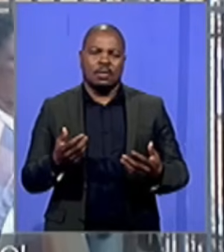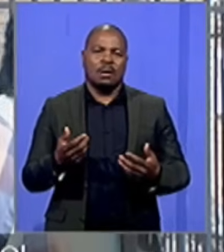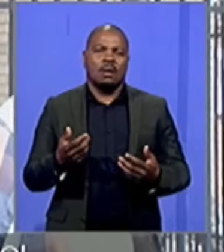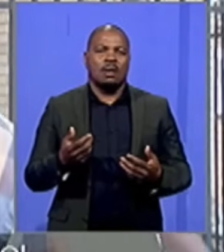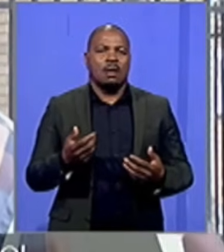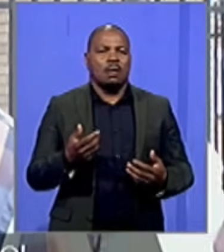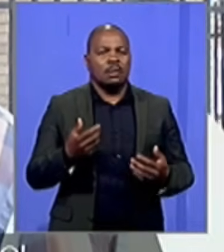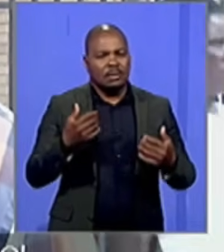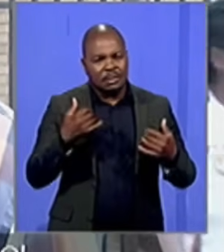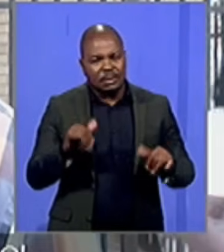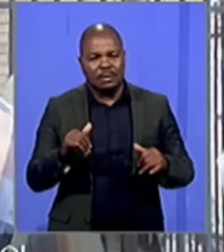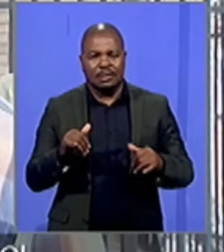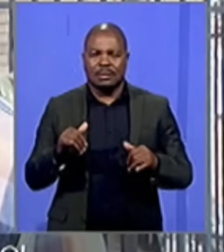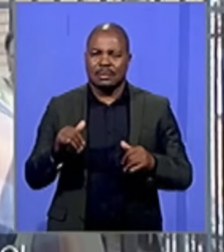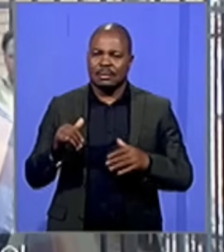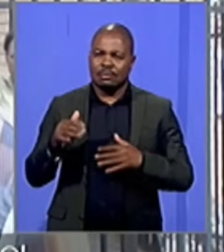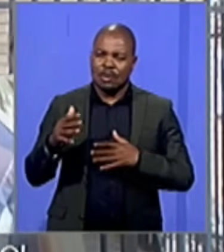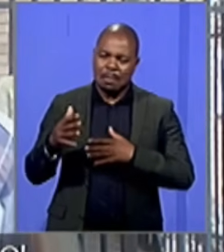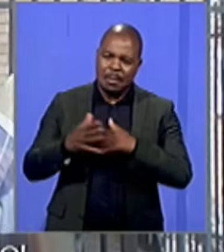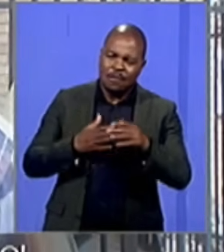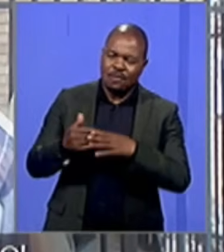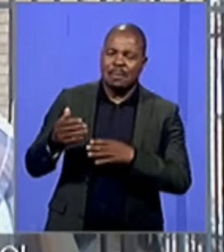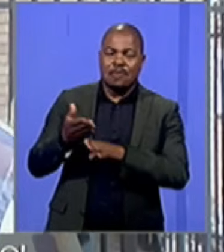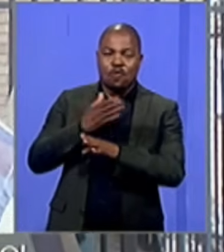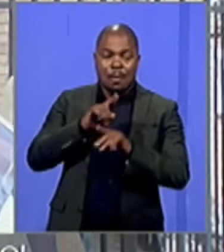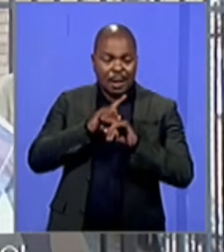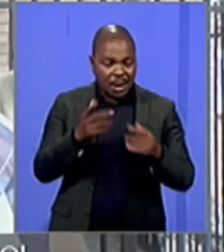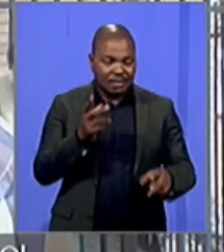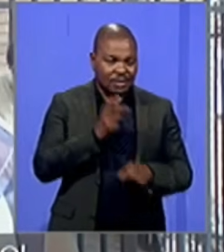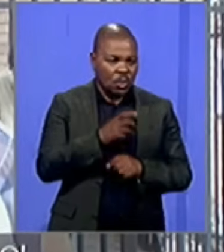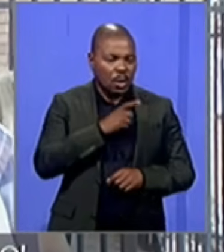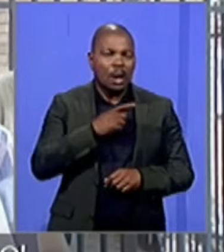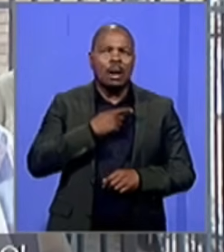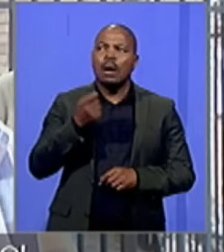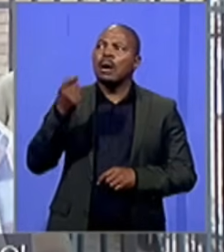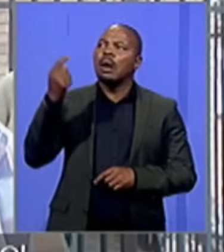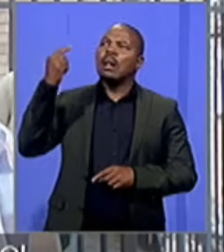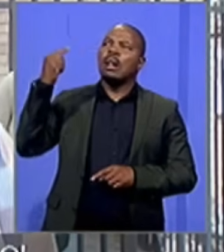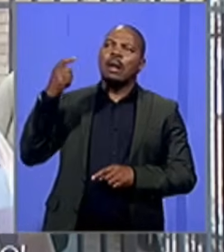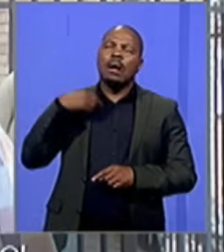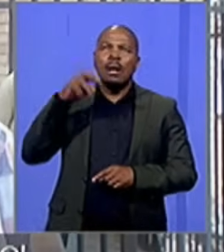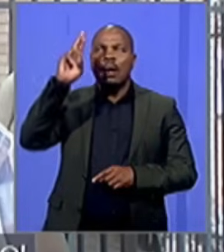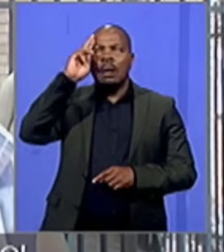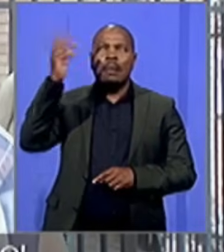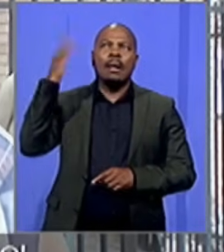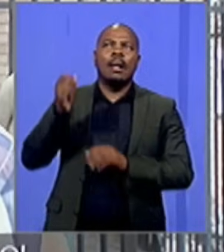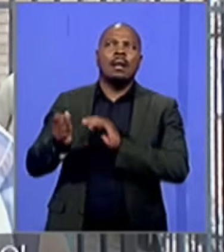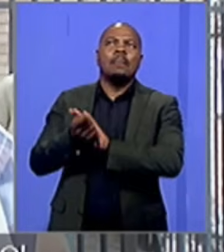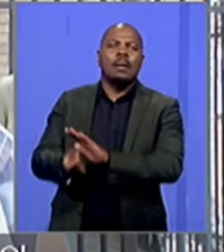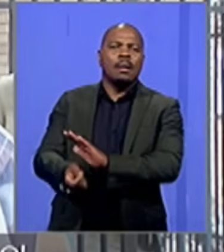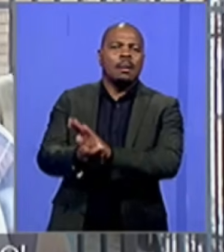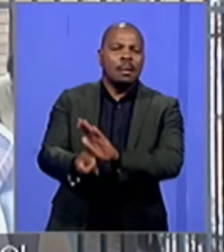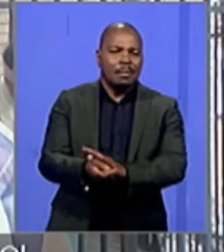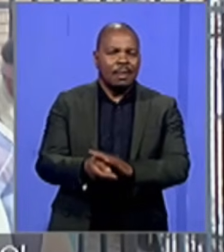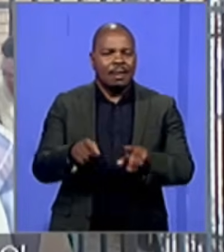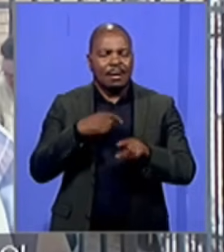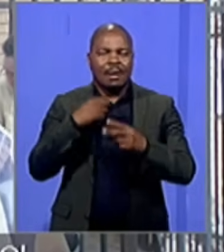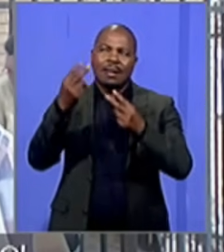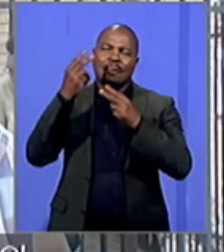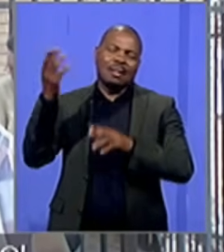we are still coping before but now go thata because go tsoga dilo tse di fitileng we are so re busetsa ko